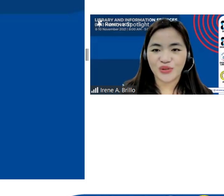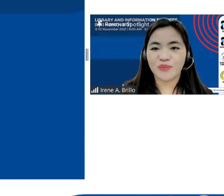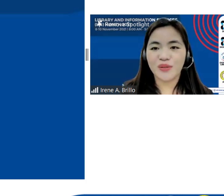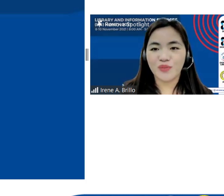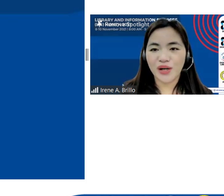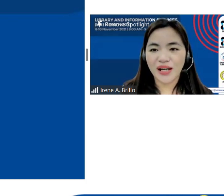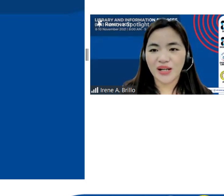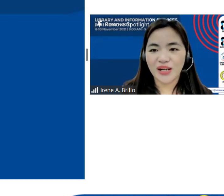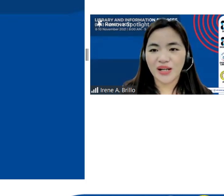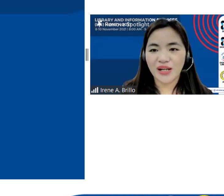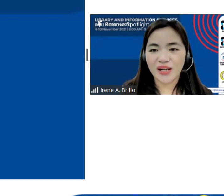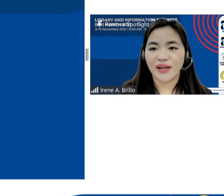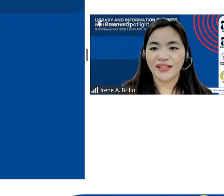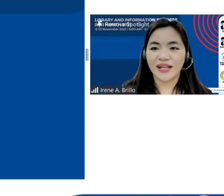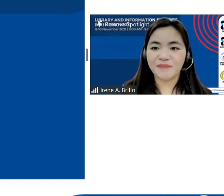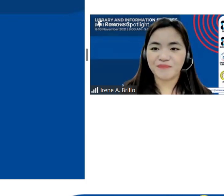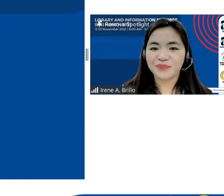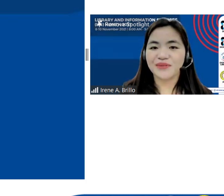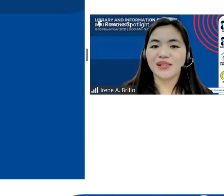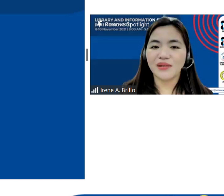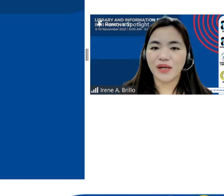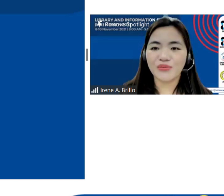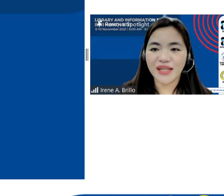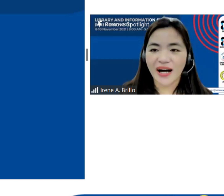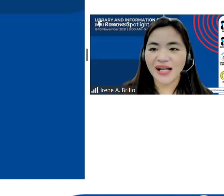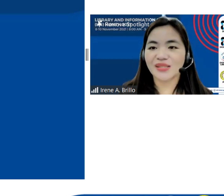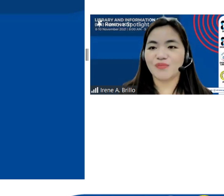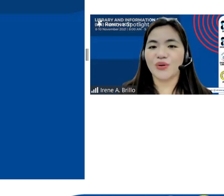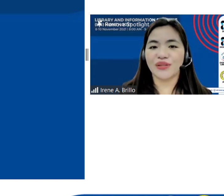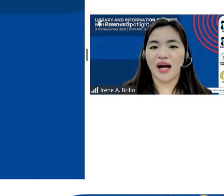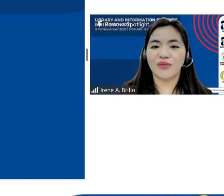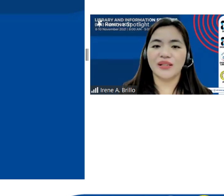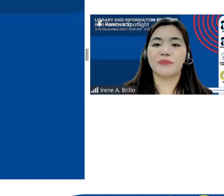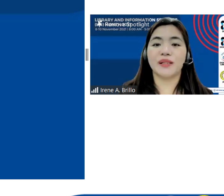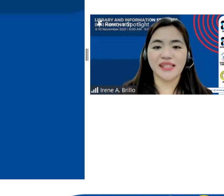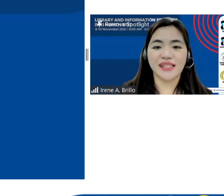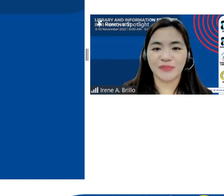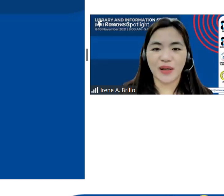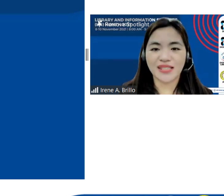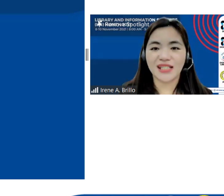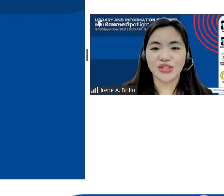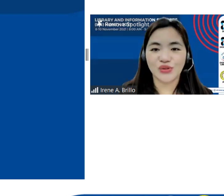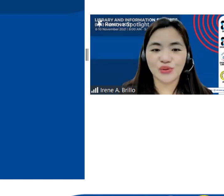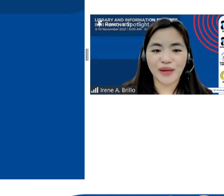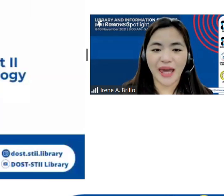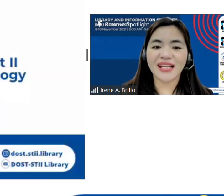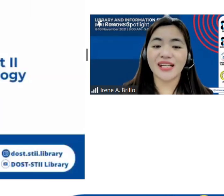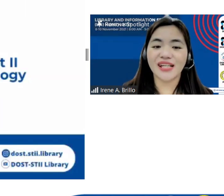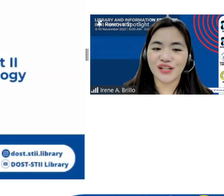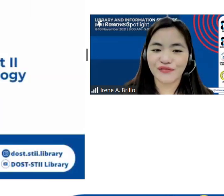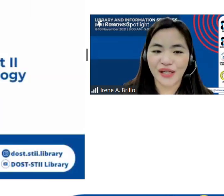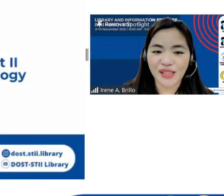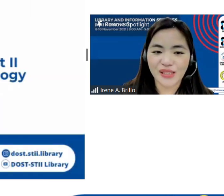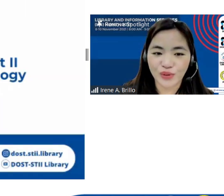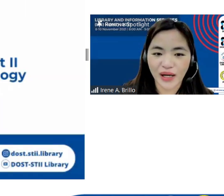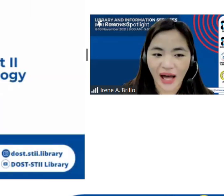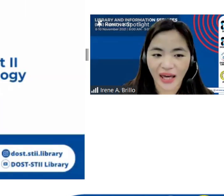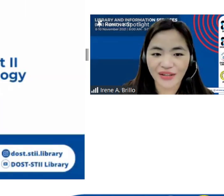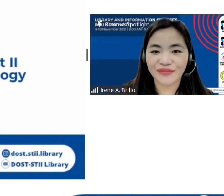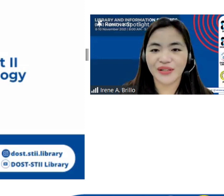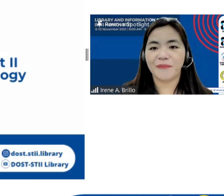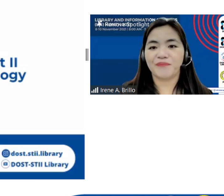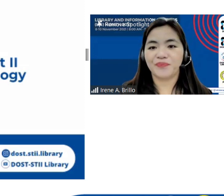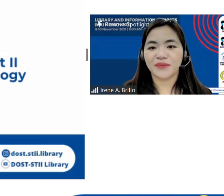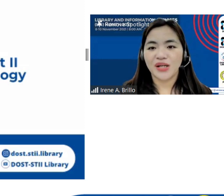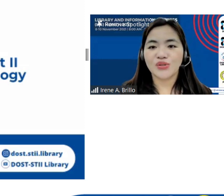Now, to be more acquainted, may we ask both our participants in Zoom and in the Facebook